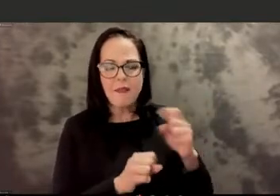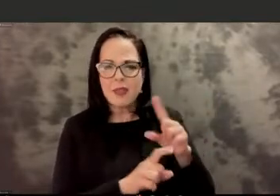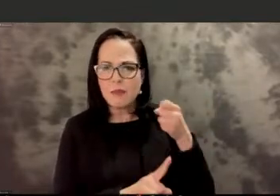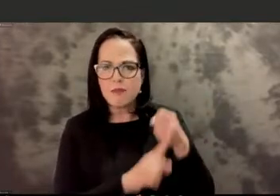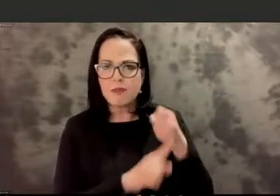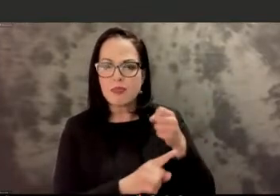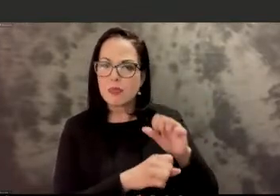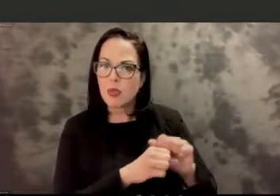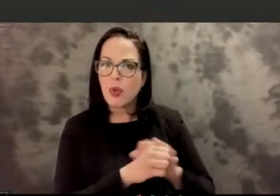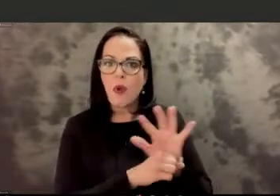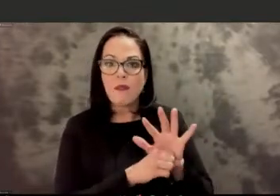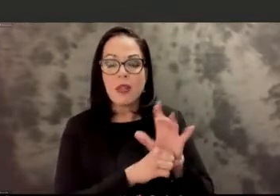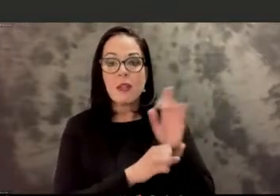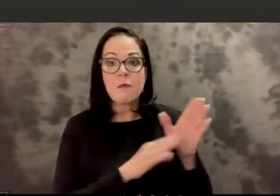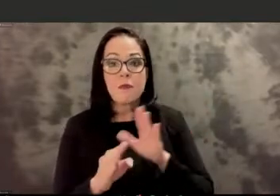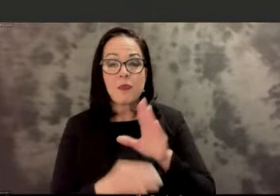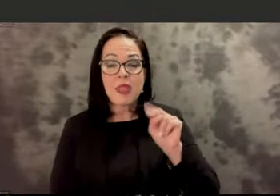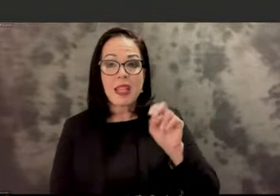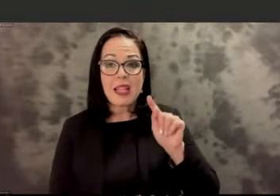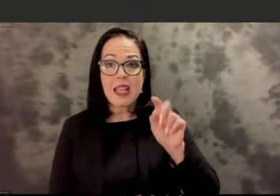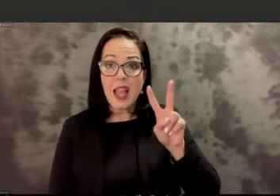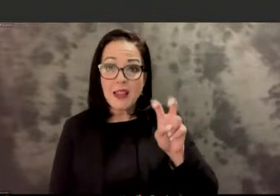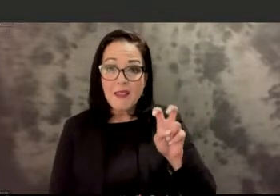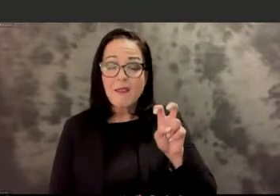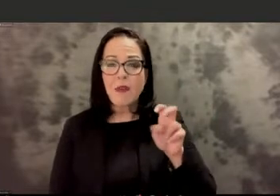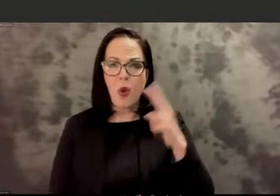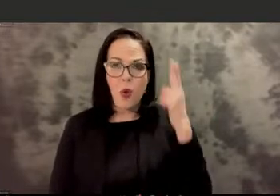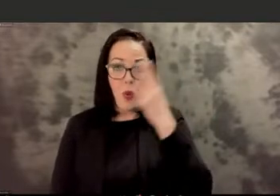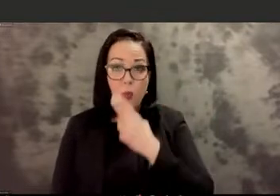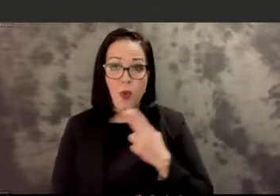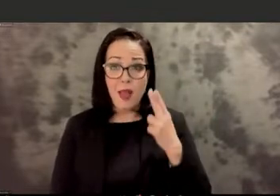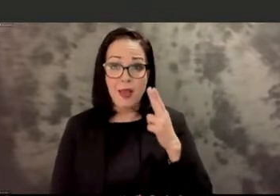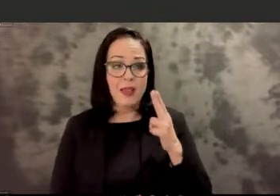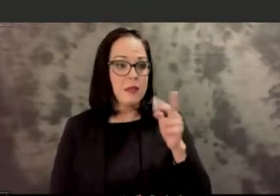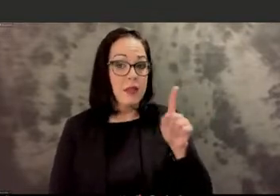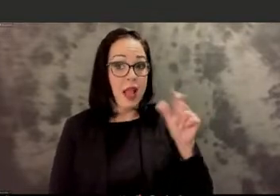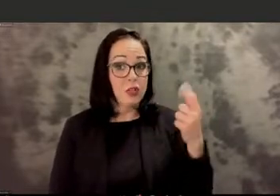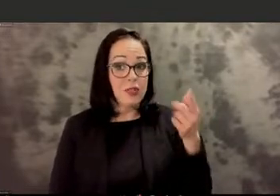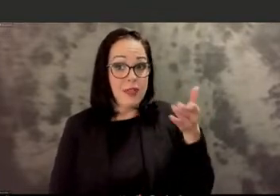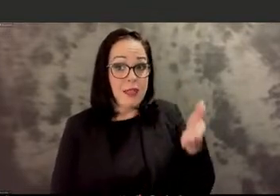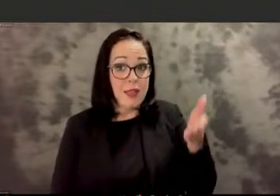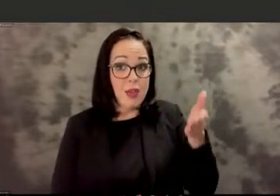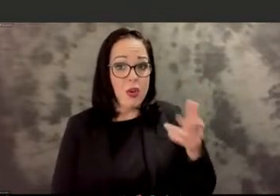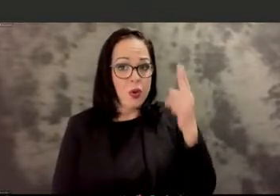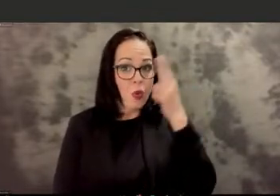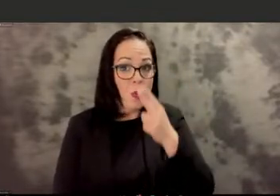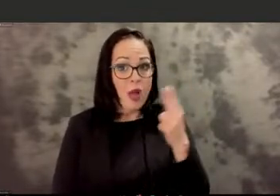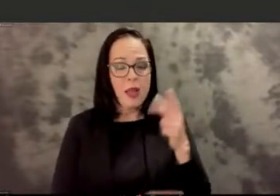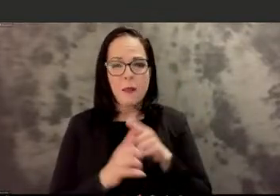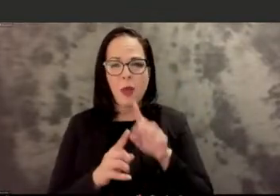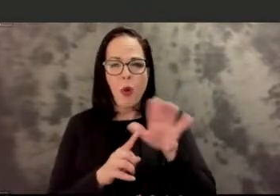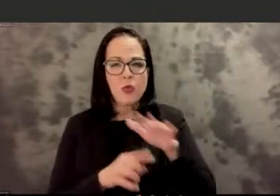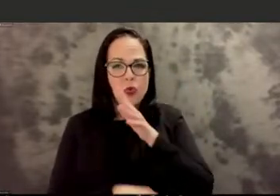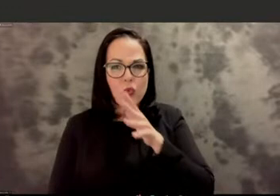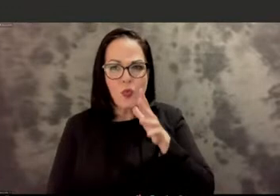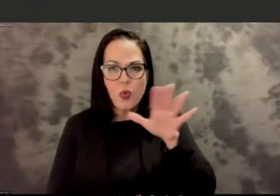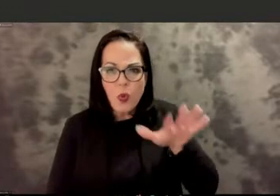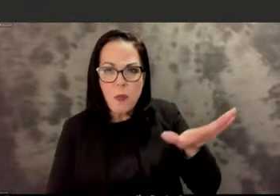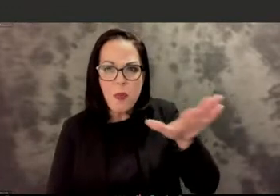COVID-19. Native Hawaiian, not just in Hawaii, but in rural parts of Hawaii in that